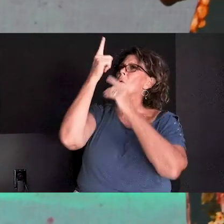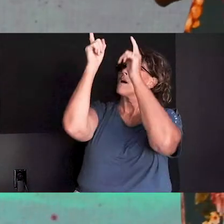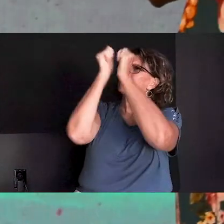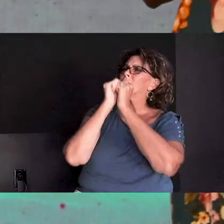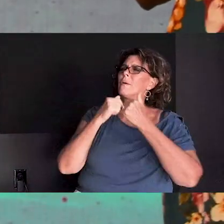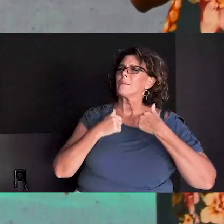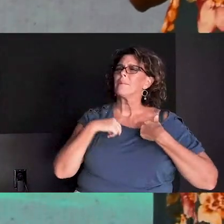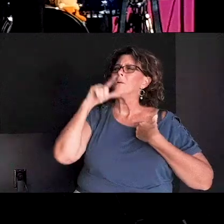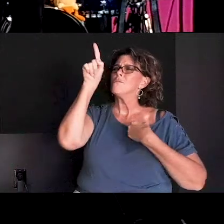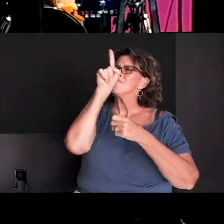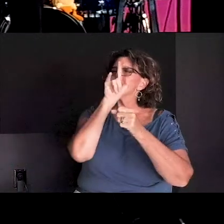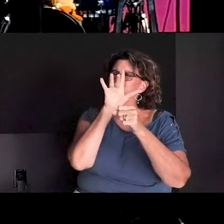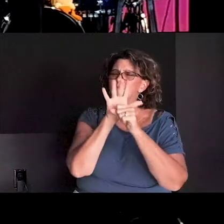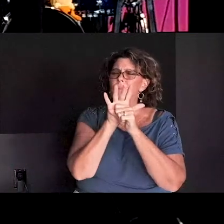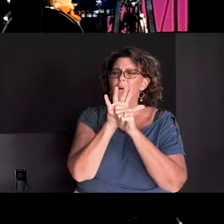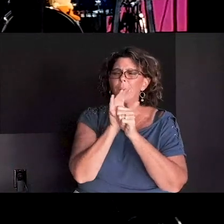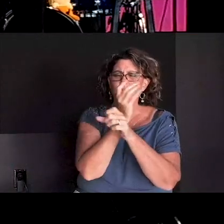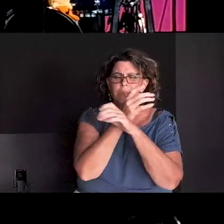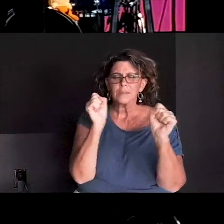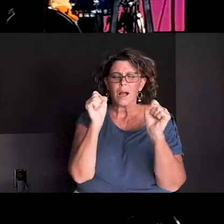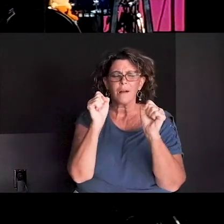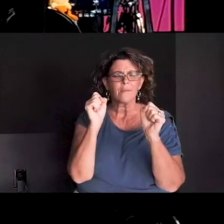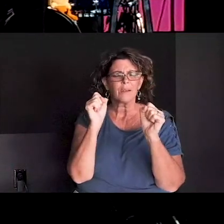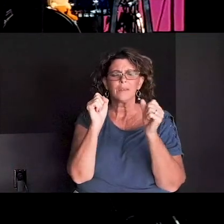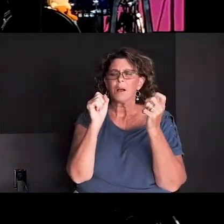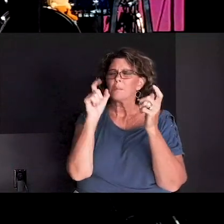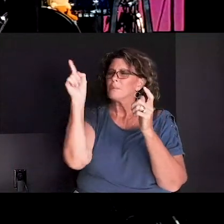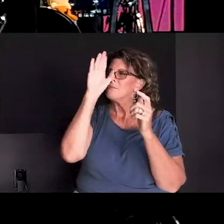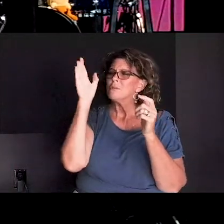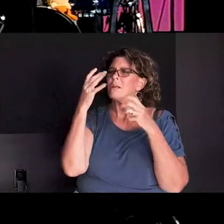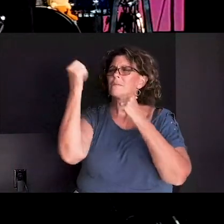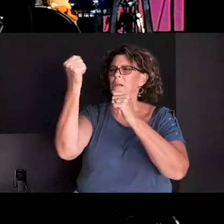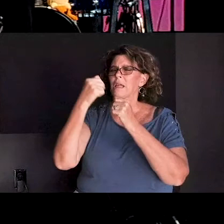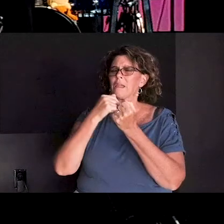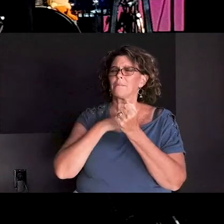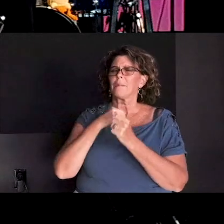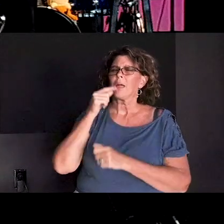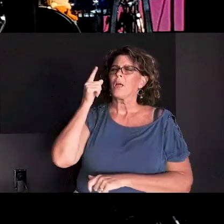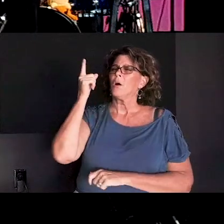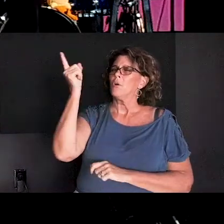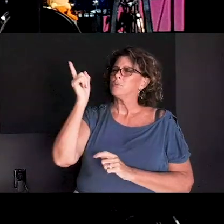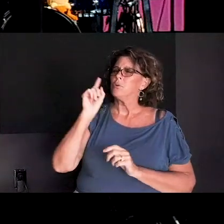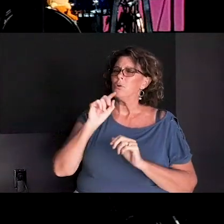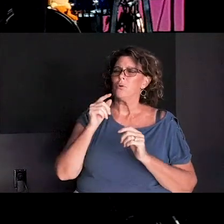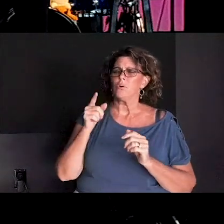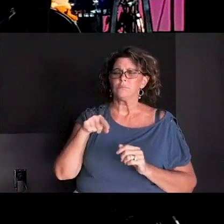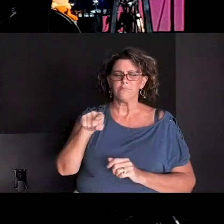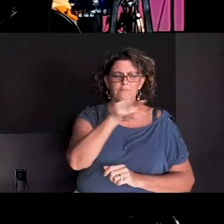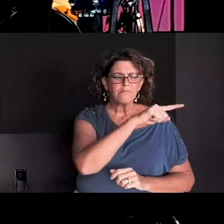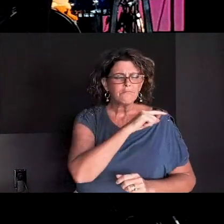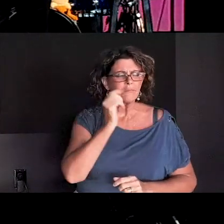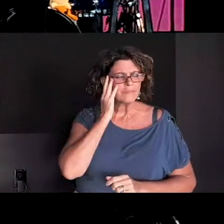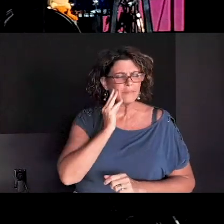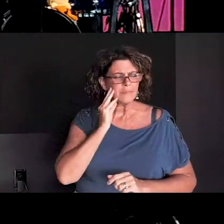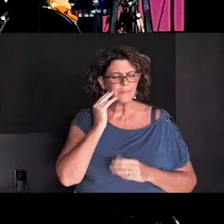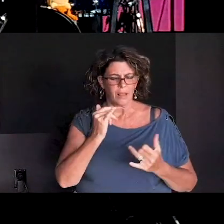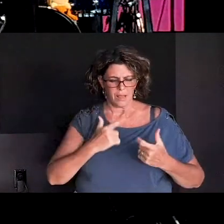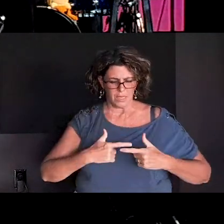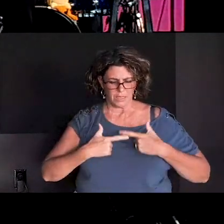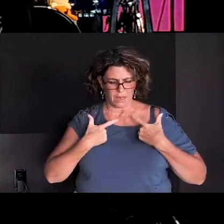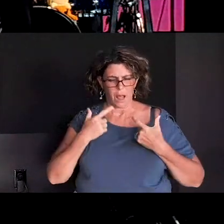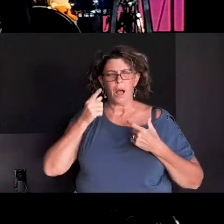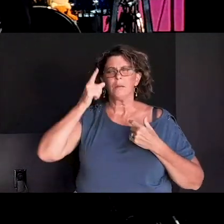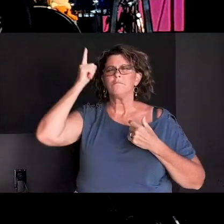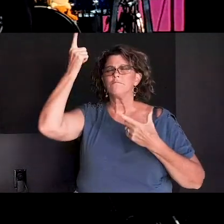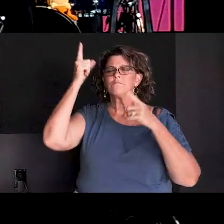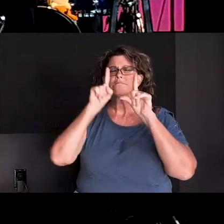You call us to yourself in salvation, but then you don't leave us alone. But you walk through this life with us each and every step of the way. We